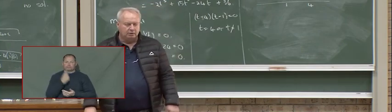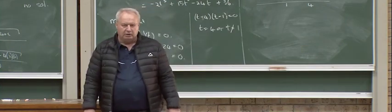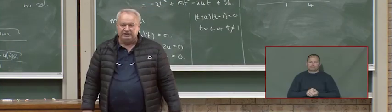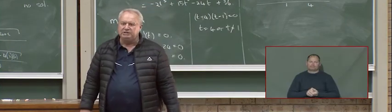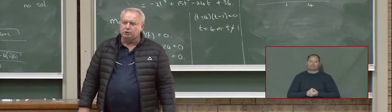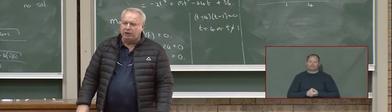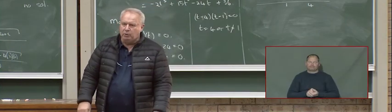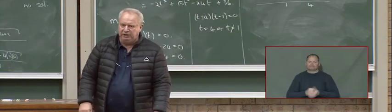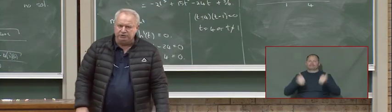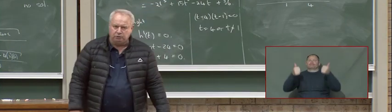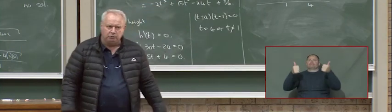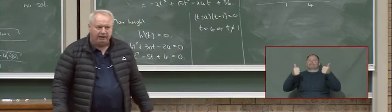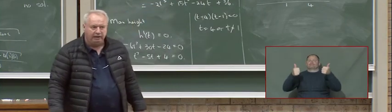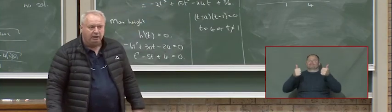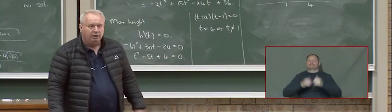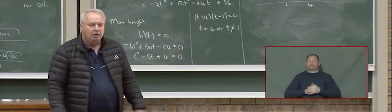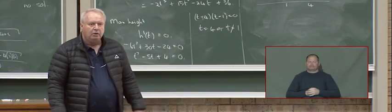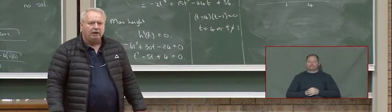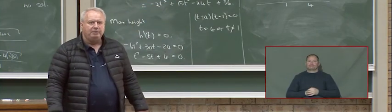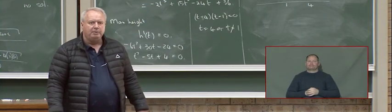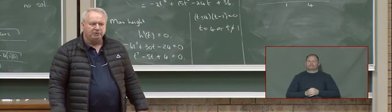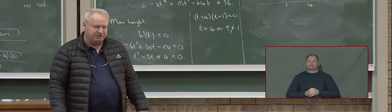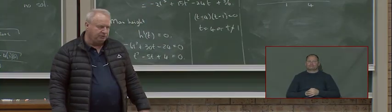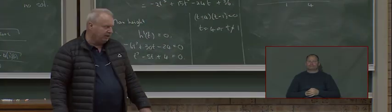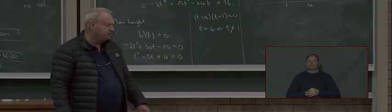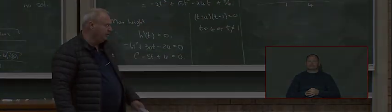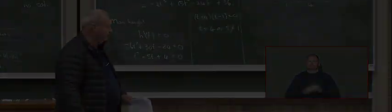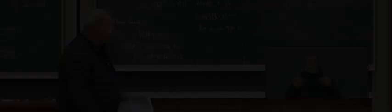make sense? Right, that's the quick way, the short way. Right, people, we'll see you next week. Thank you.